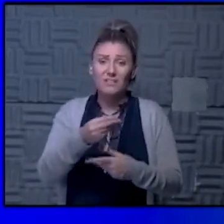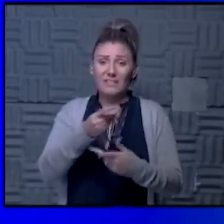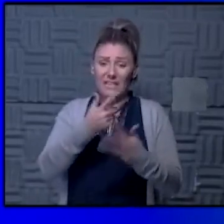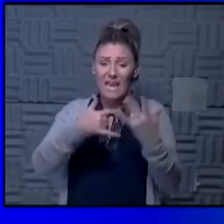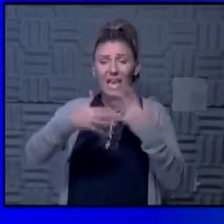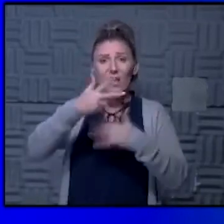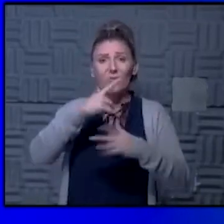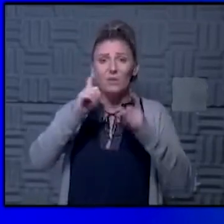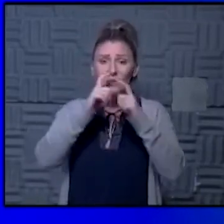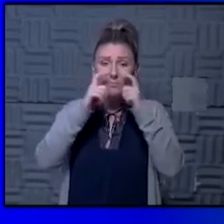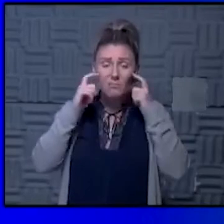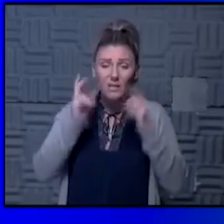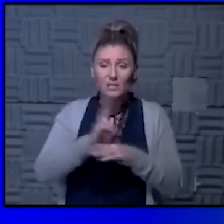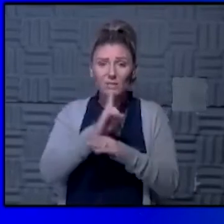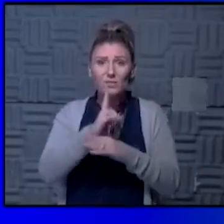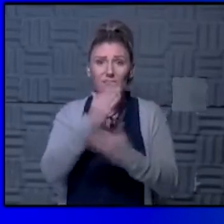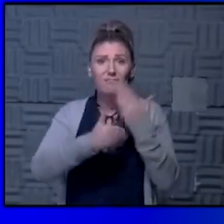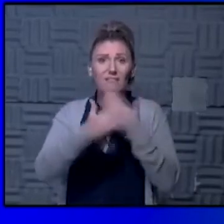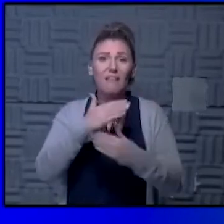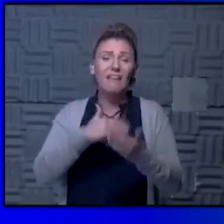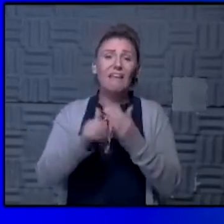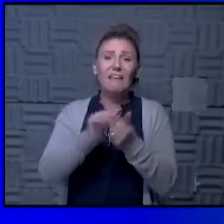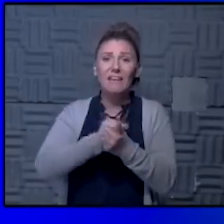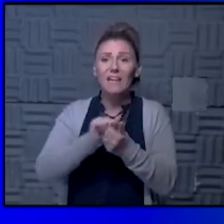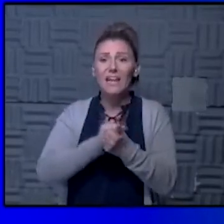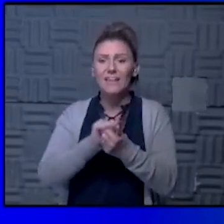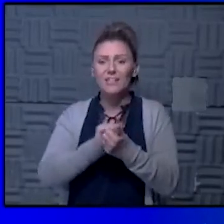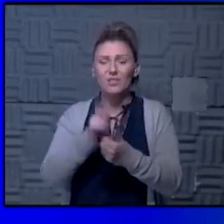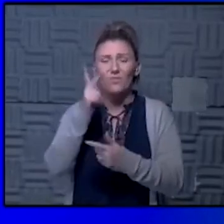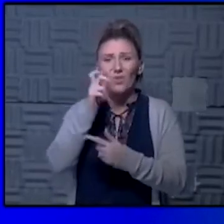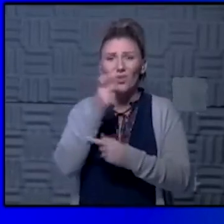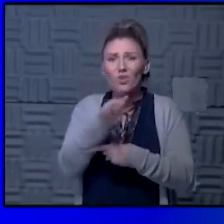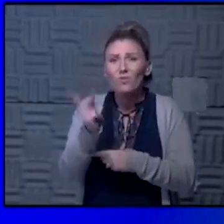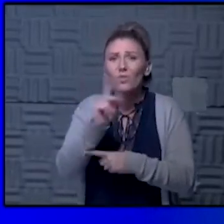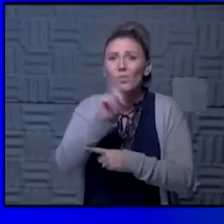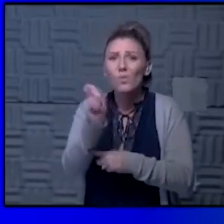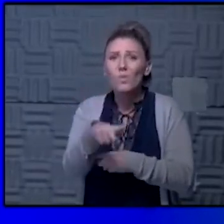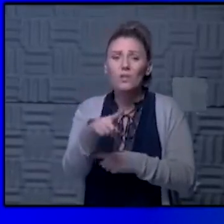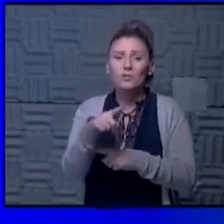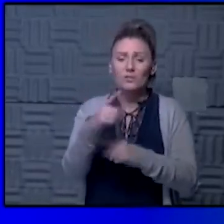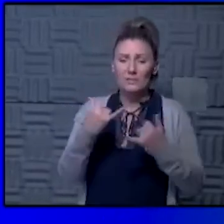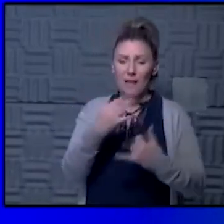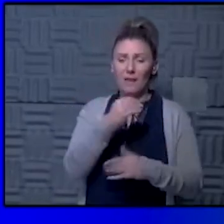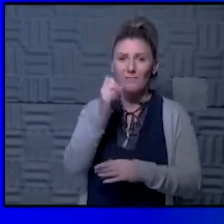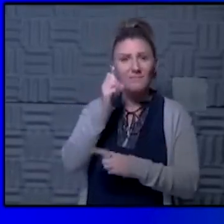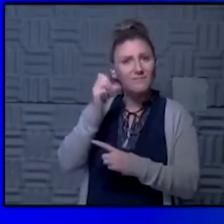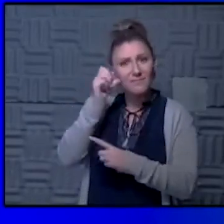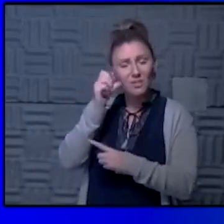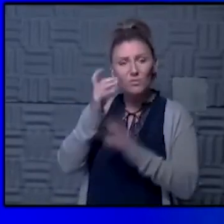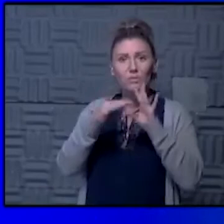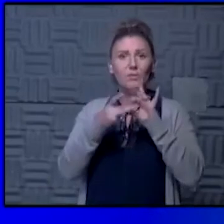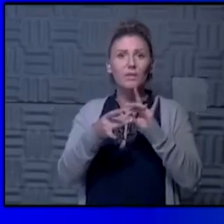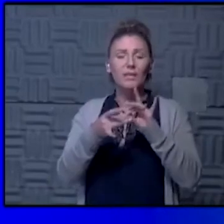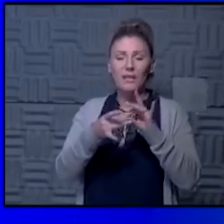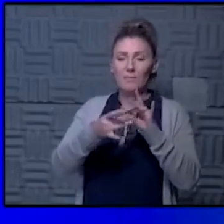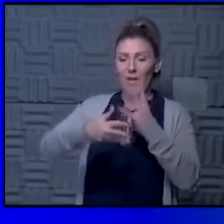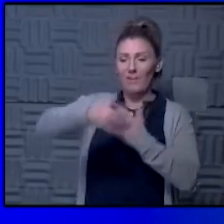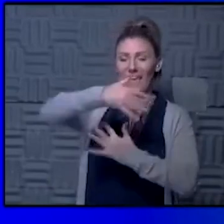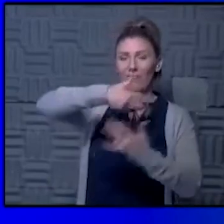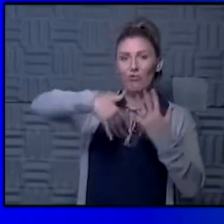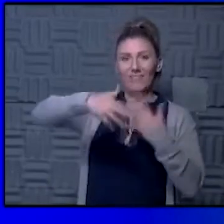Gathering, mask wearing, hand hygiene. And we've heard a couple questions today and yesterday about